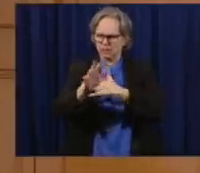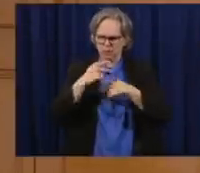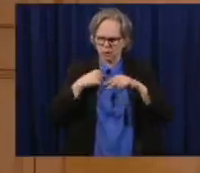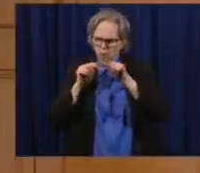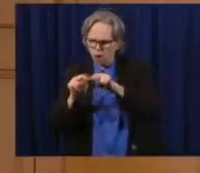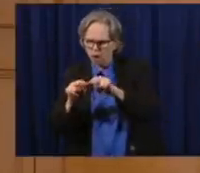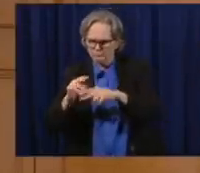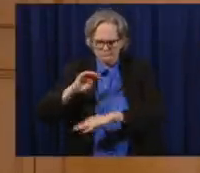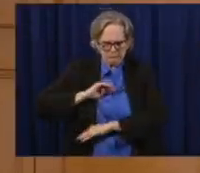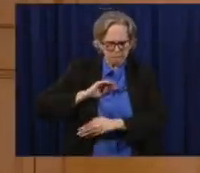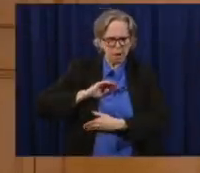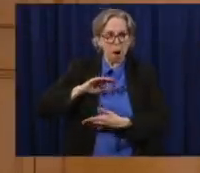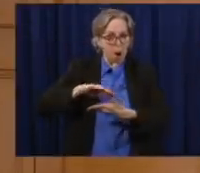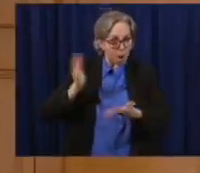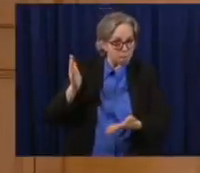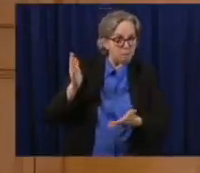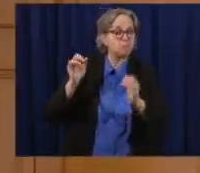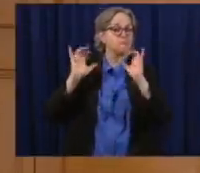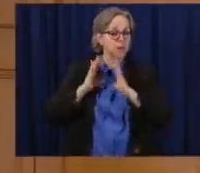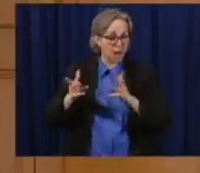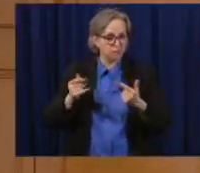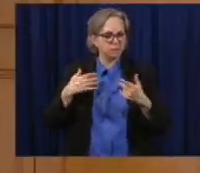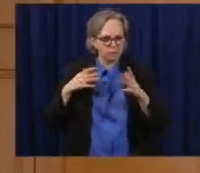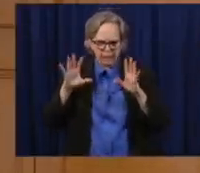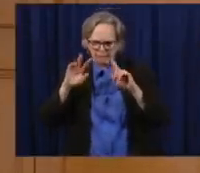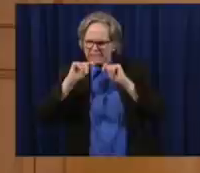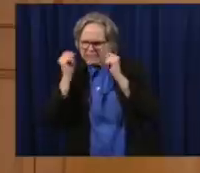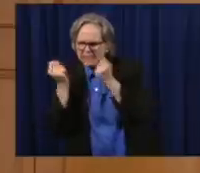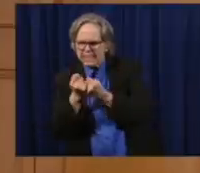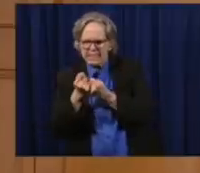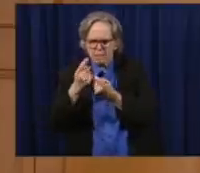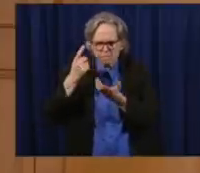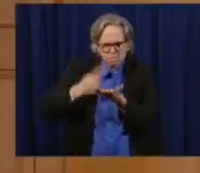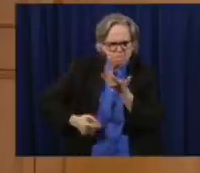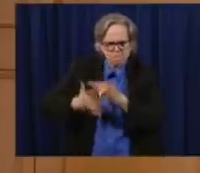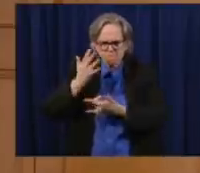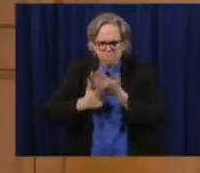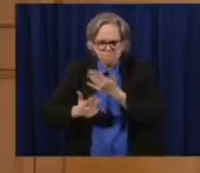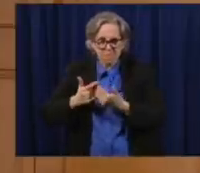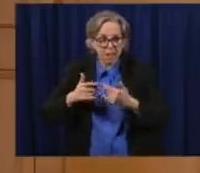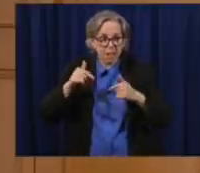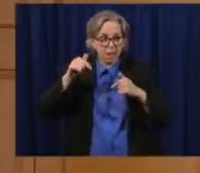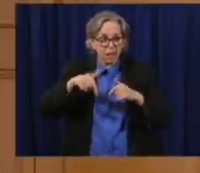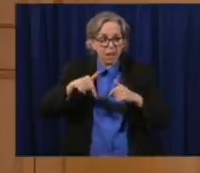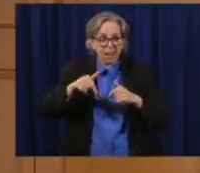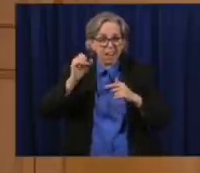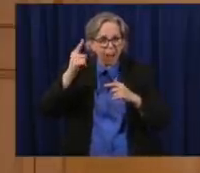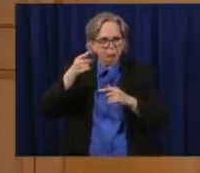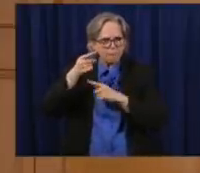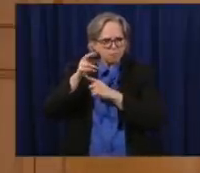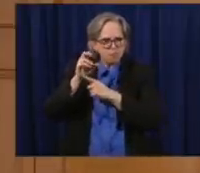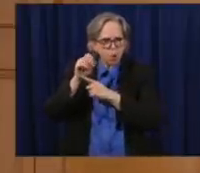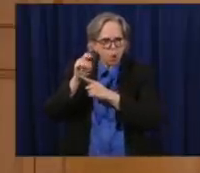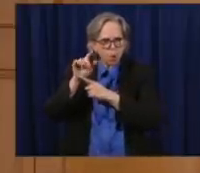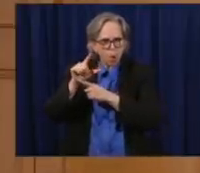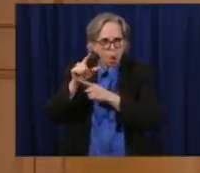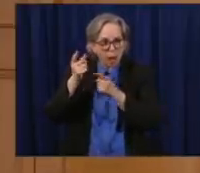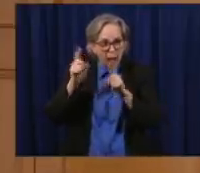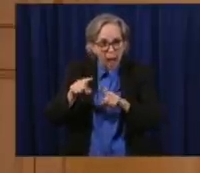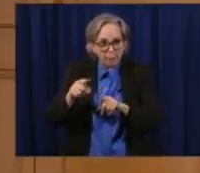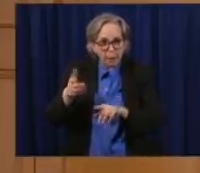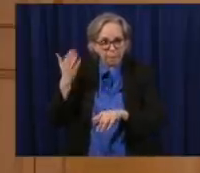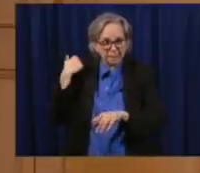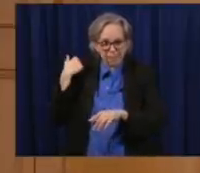minds. We didn't have none of this existed when it happened. It was over a 2-week period, but now we have the time to be